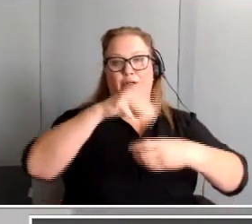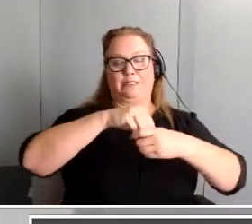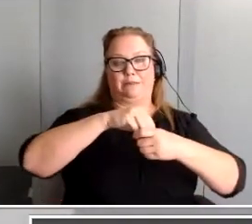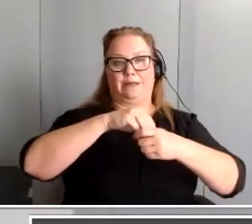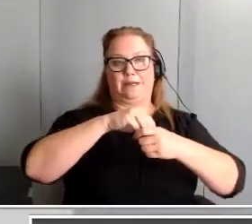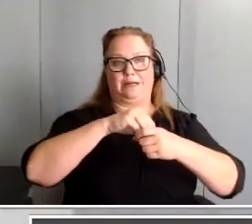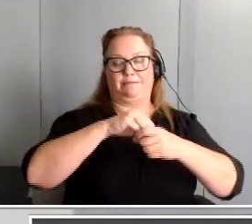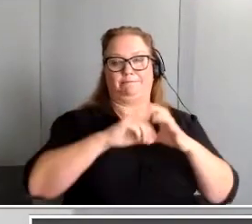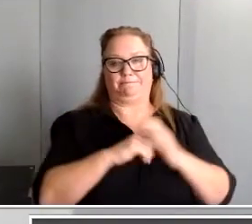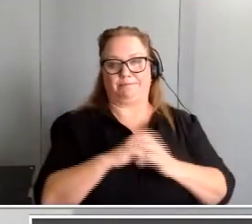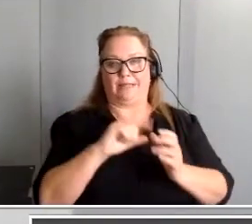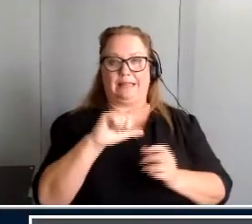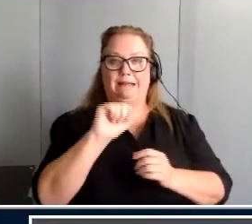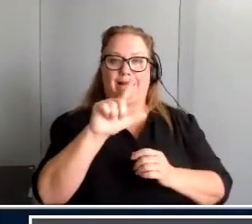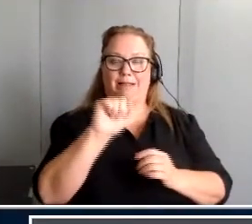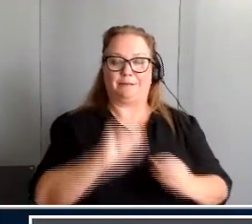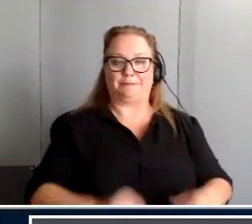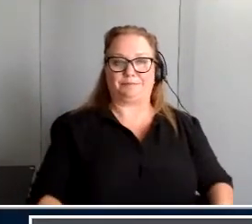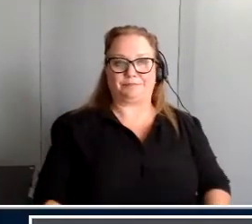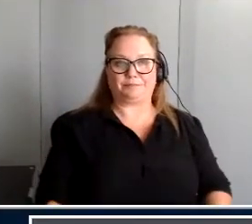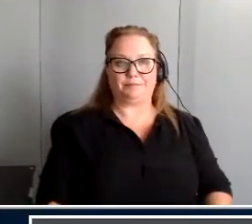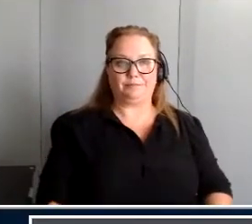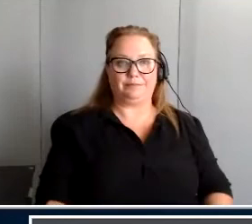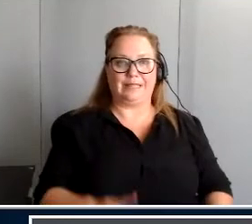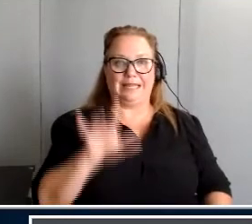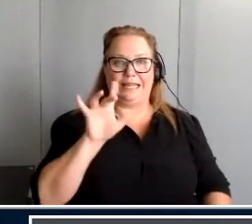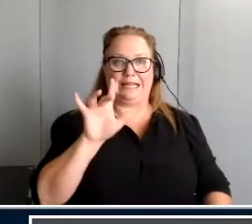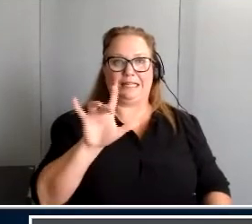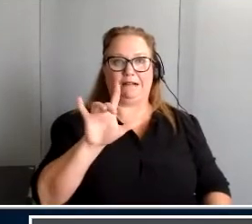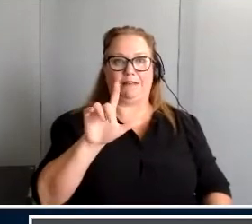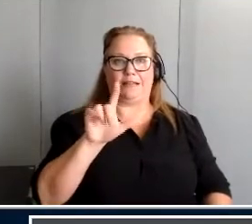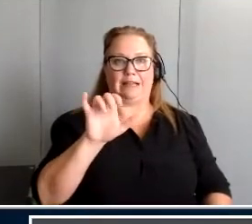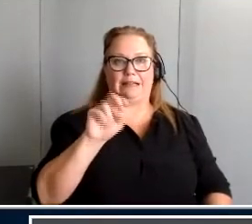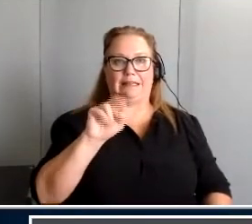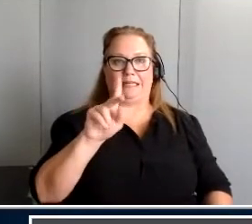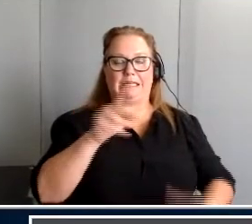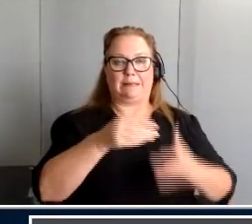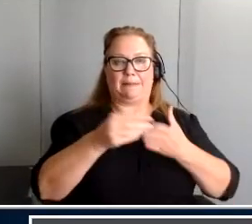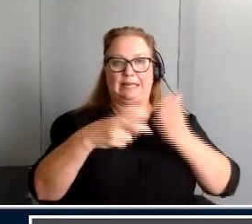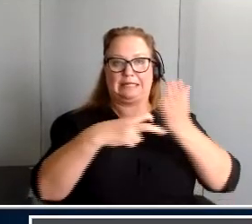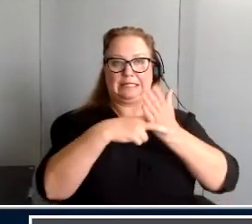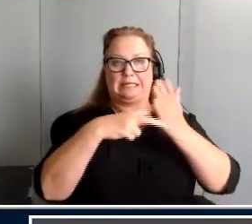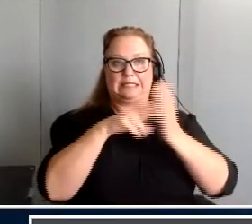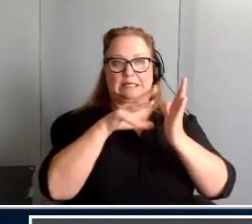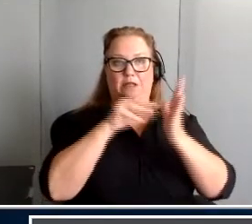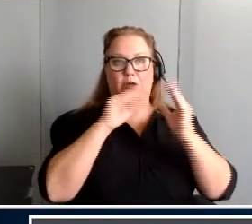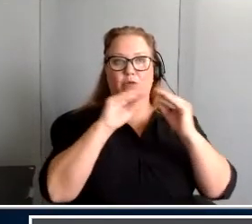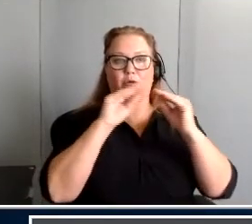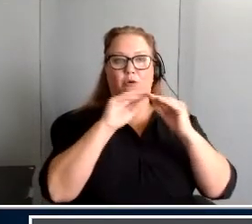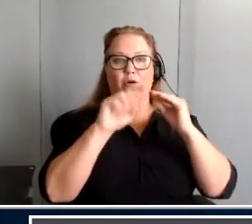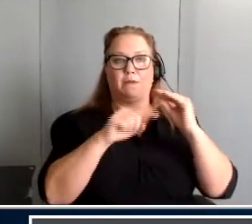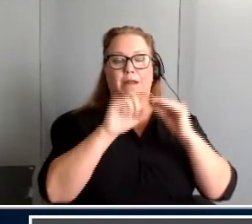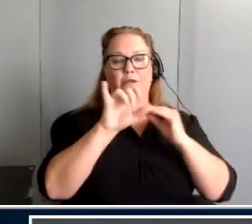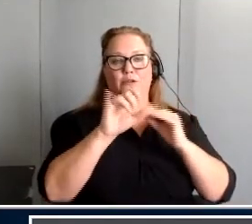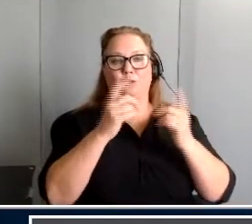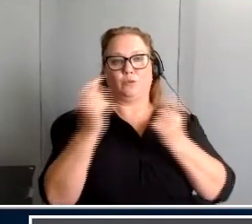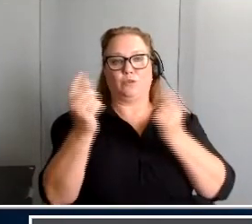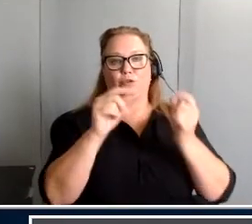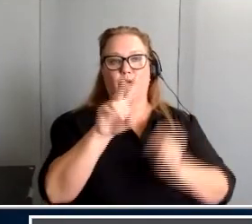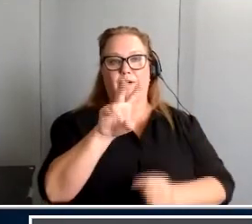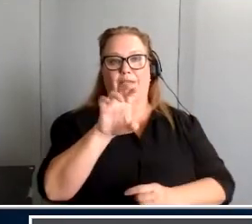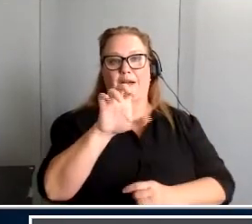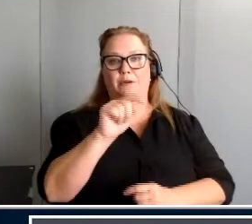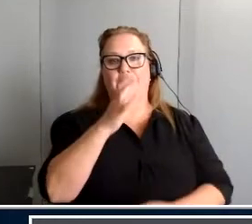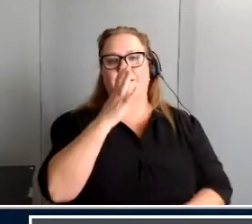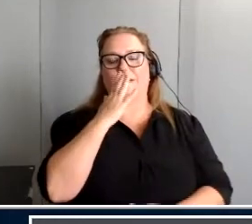in the gala. Again, click on that bit.ly link if you want to buy tickets and just to learn more about what you all do at Vibrant Health. Thank you so much for